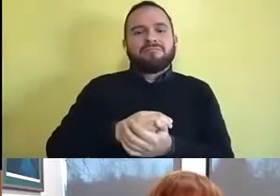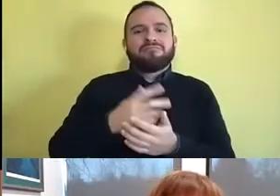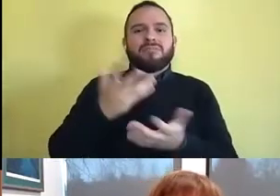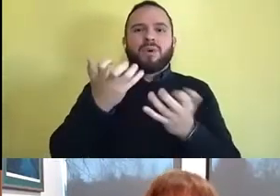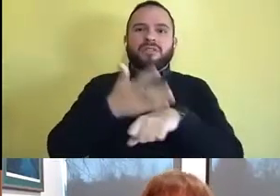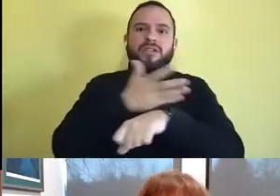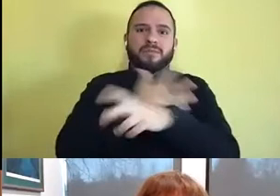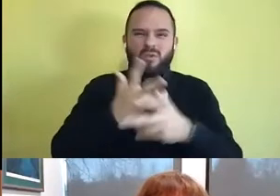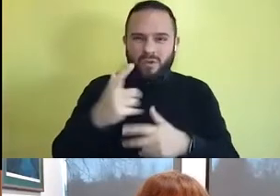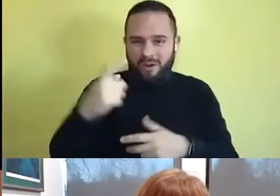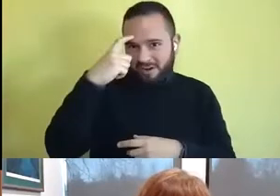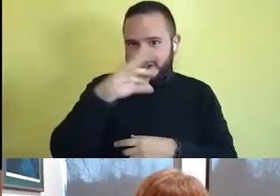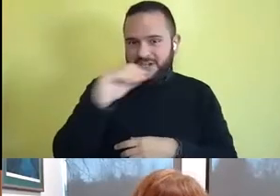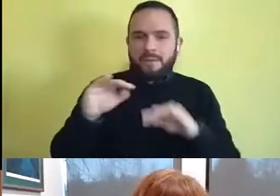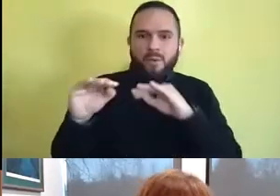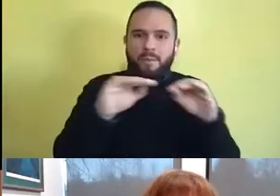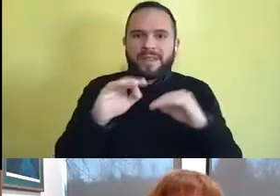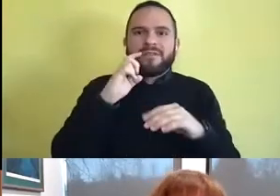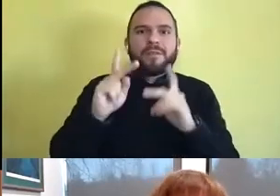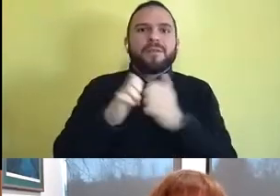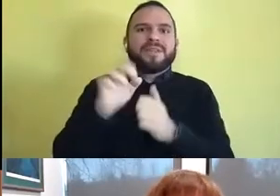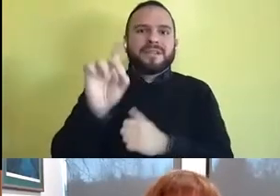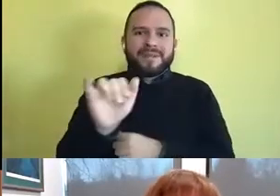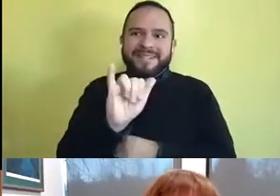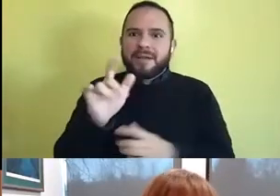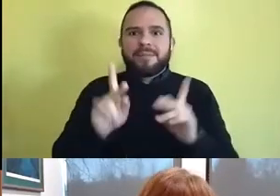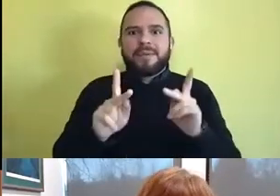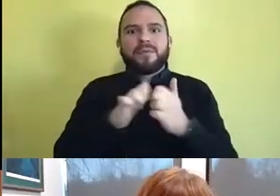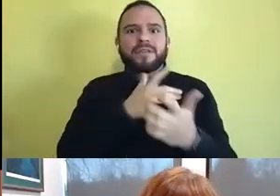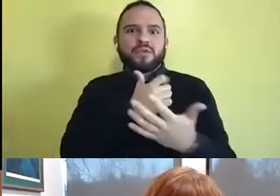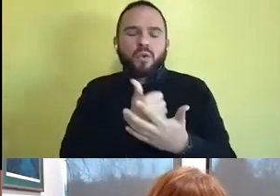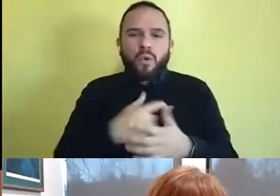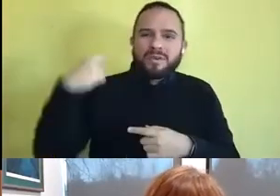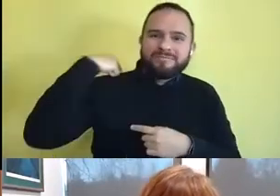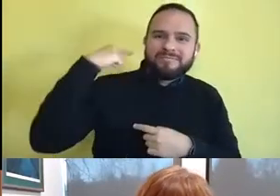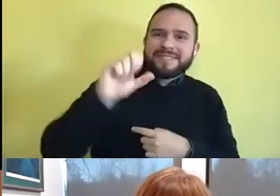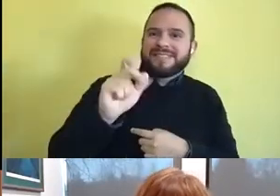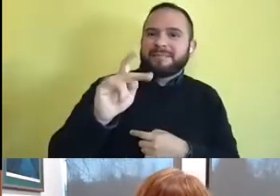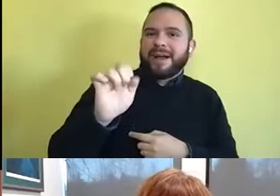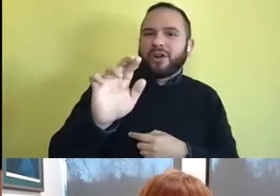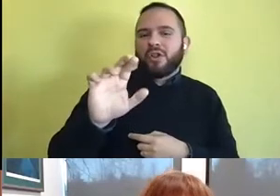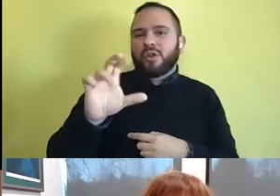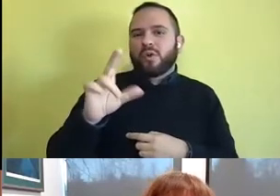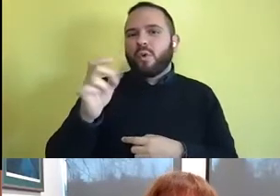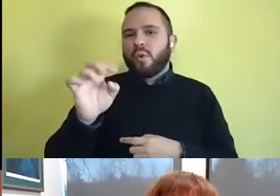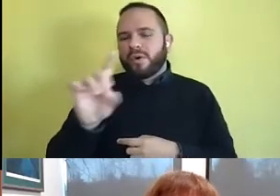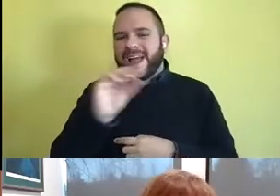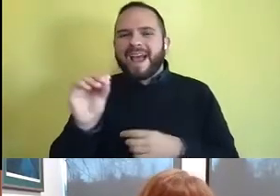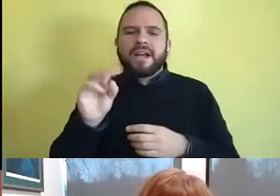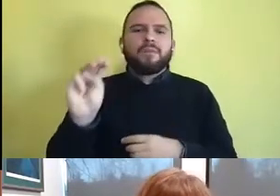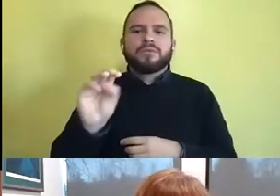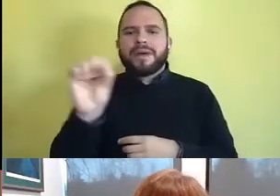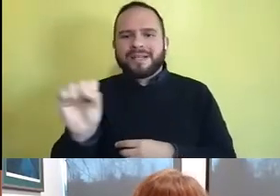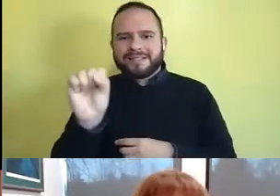for individuals with disabilities such as stroke, spinal cord injury, traumatic brain injury, and multiple sclerosis. We also look